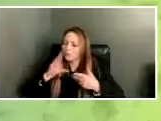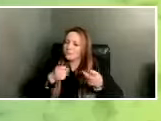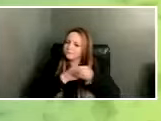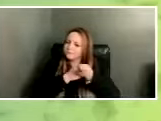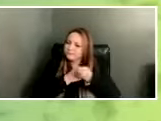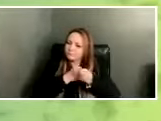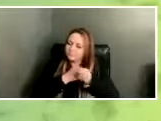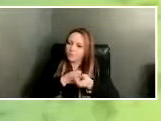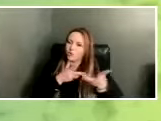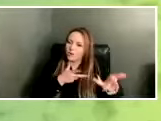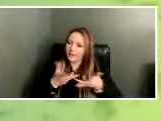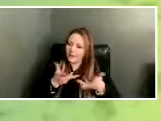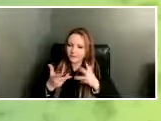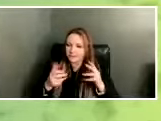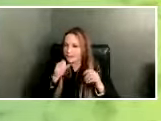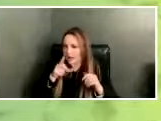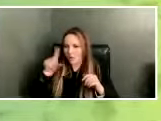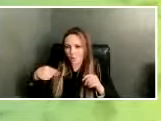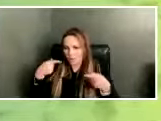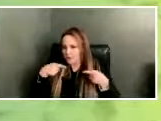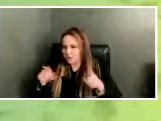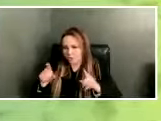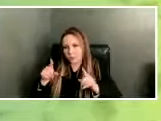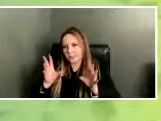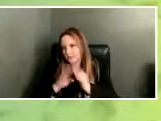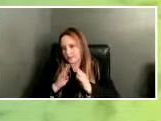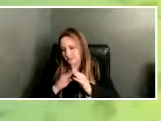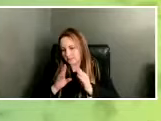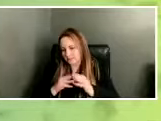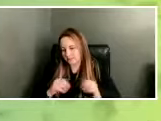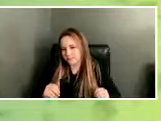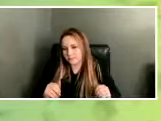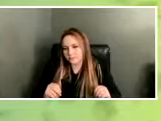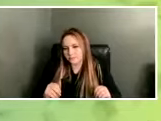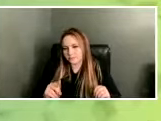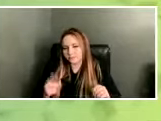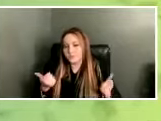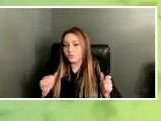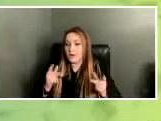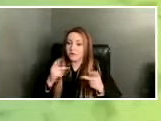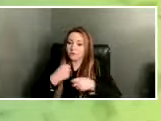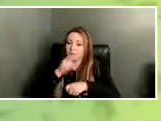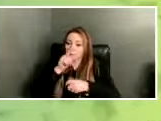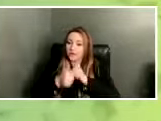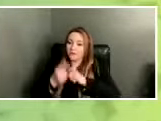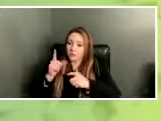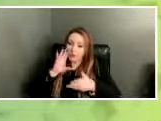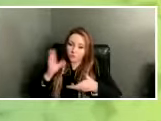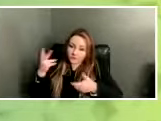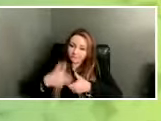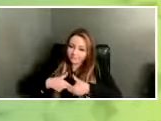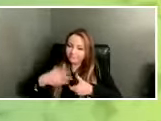engagement well beyond the learning sessions, and we try to keep them engaged. We try to keep